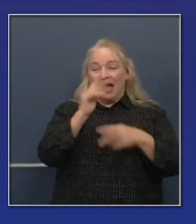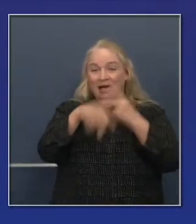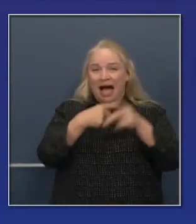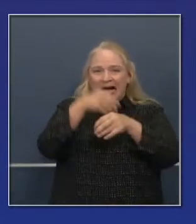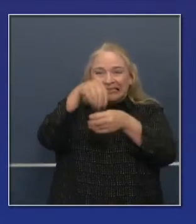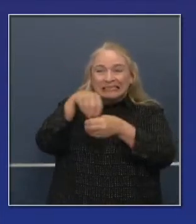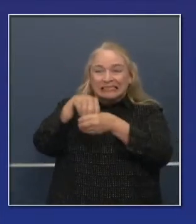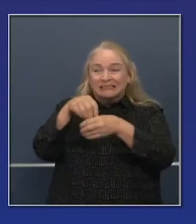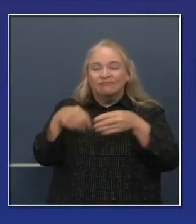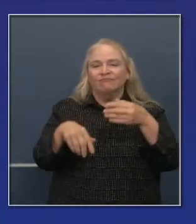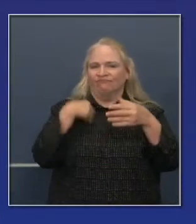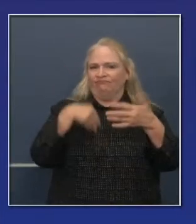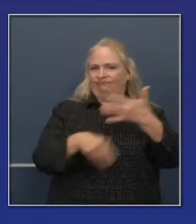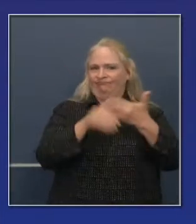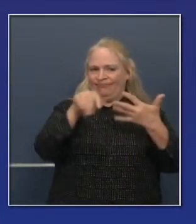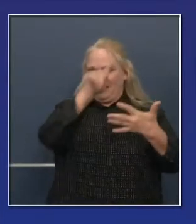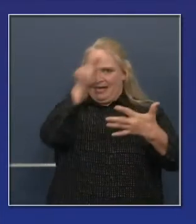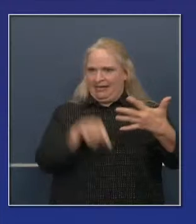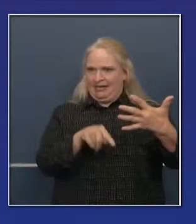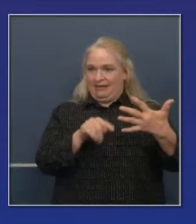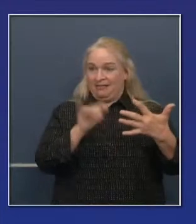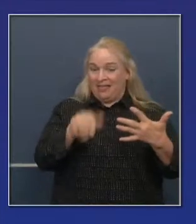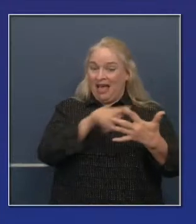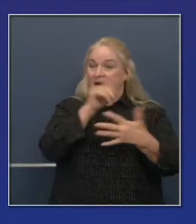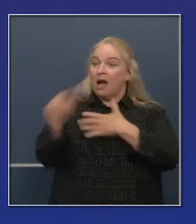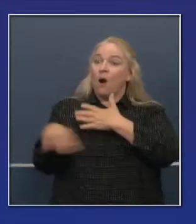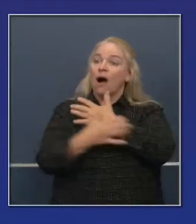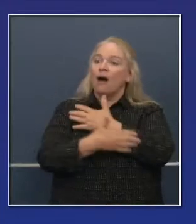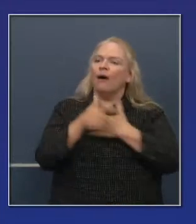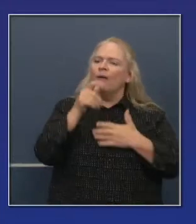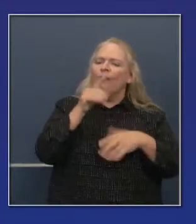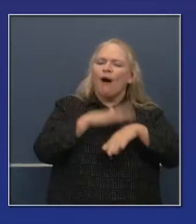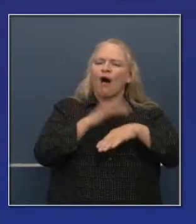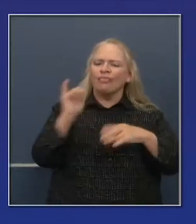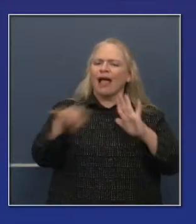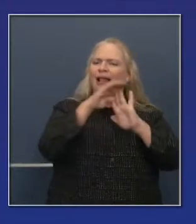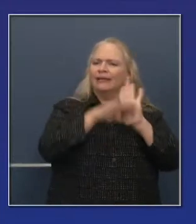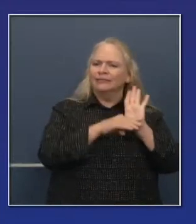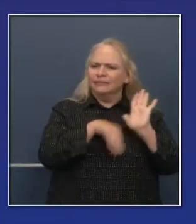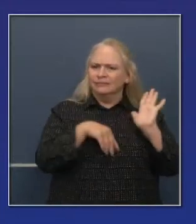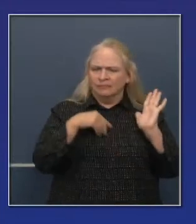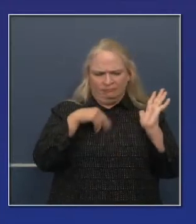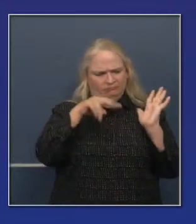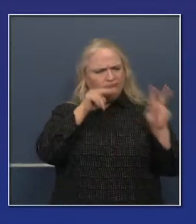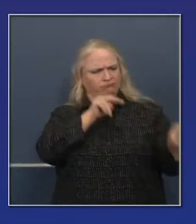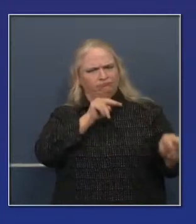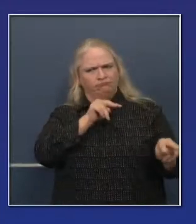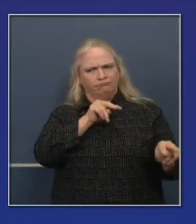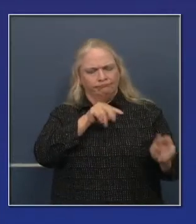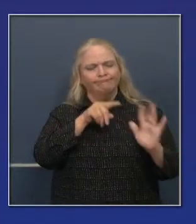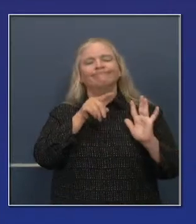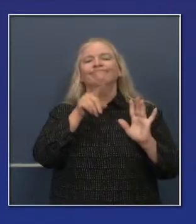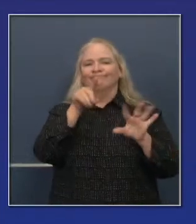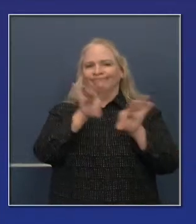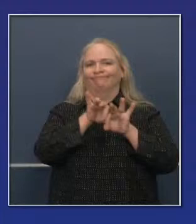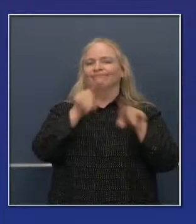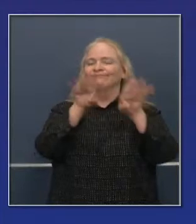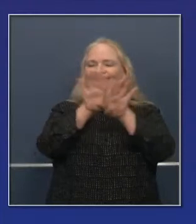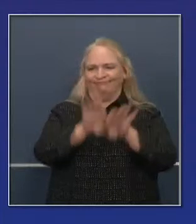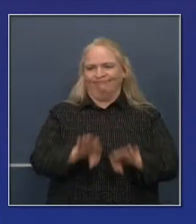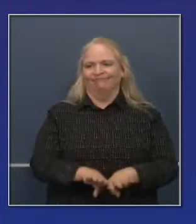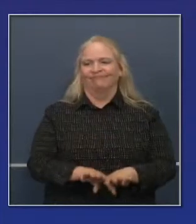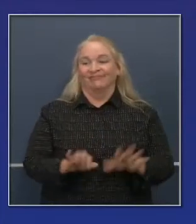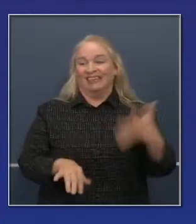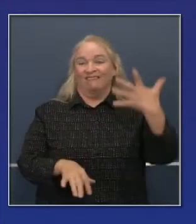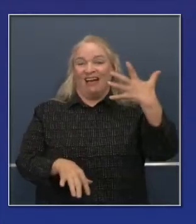indoor operations in the counties that are on the monitoring list to include these